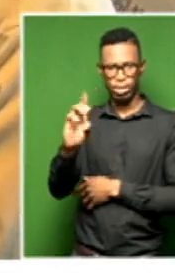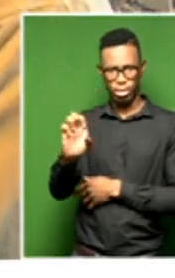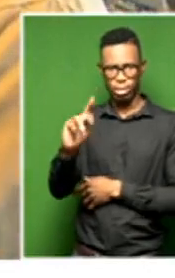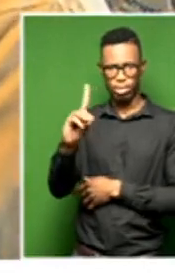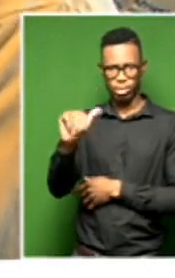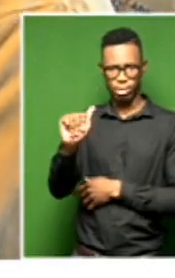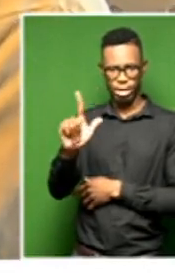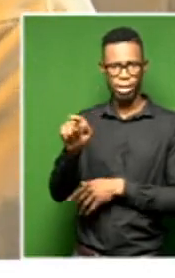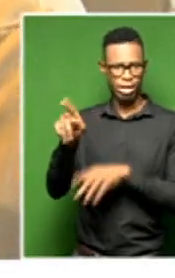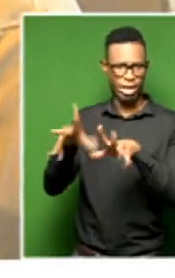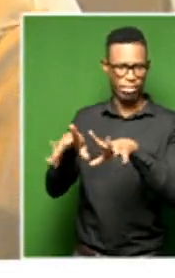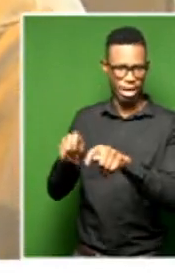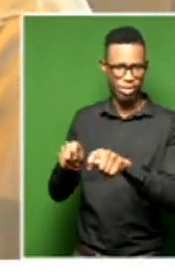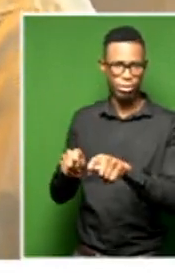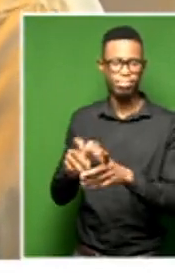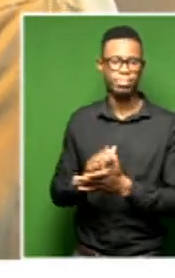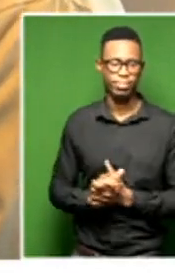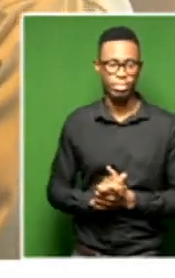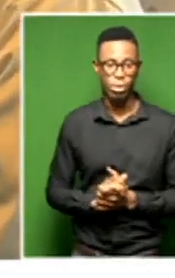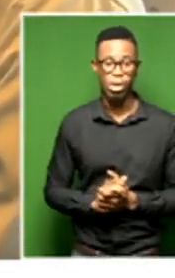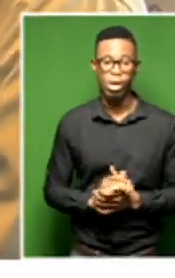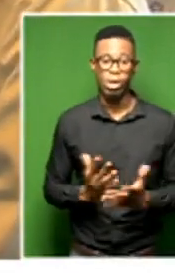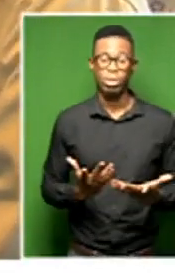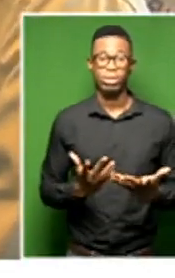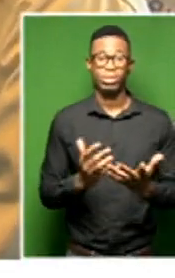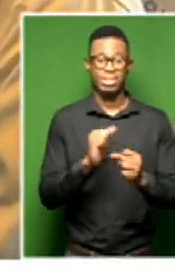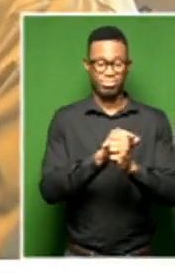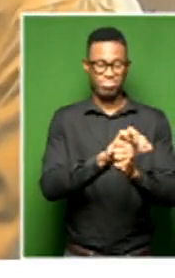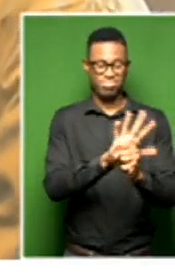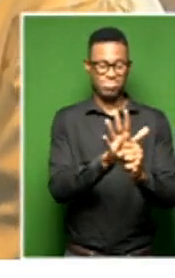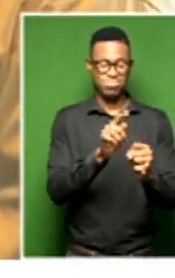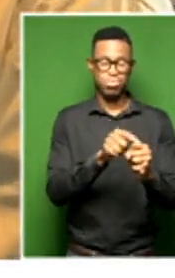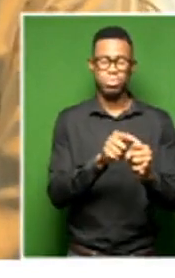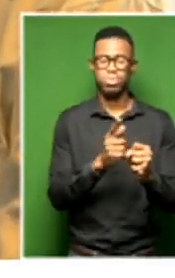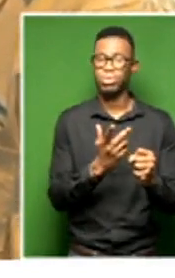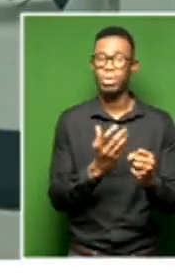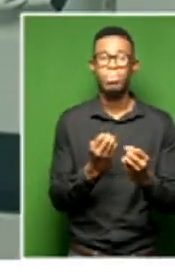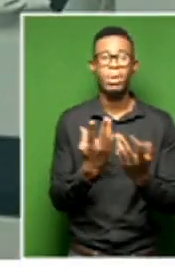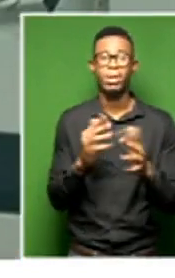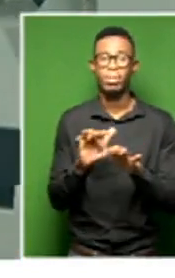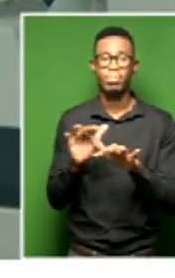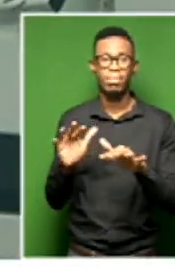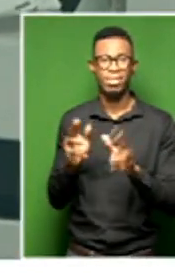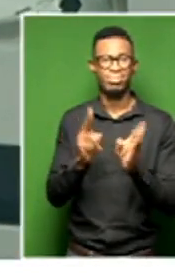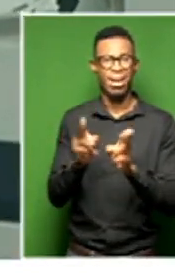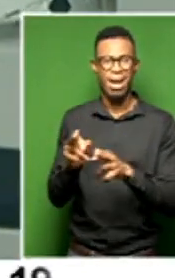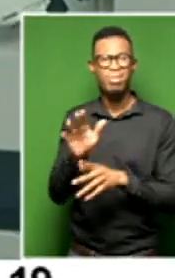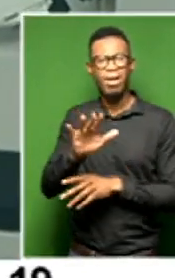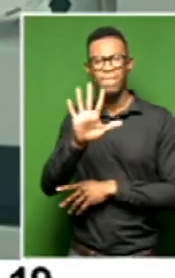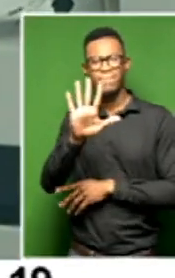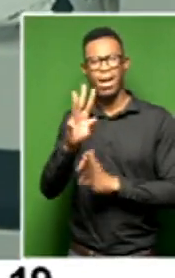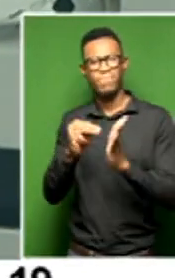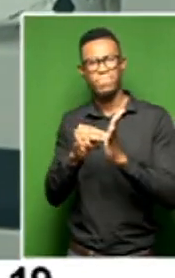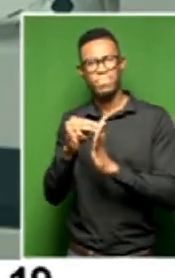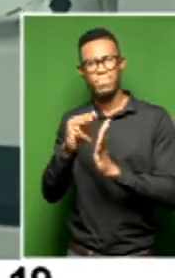A fight against a global pandemic, one that has claimed the lives of over 5 million people. Some of these deaths